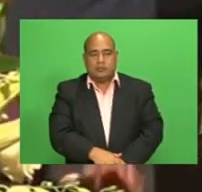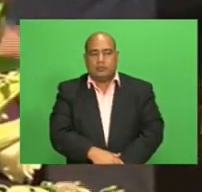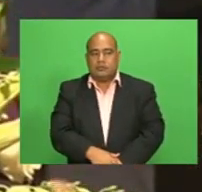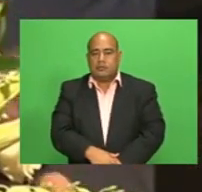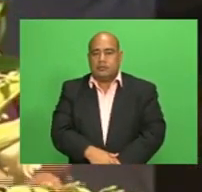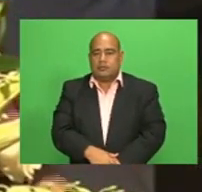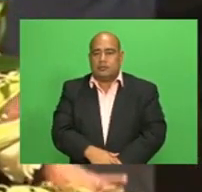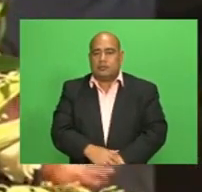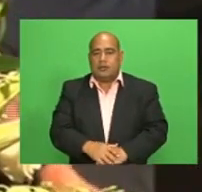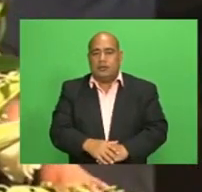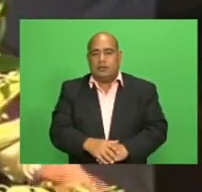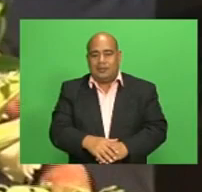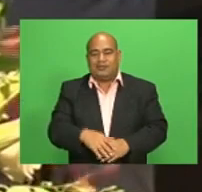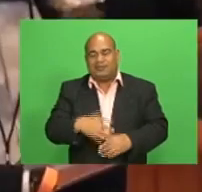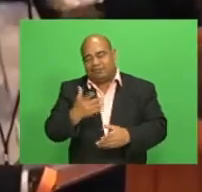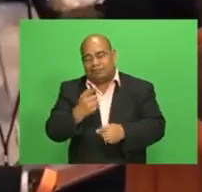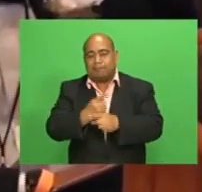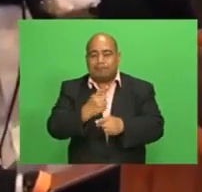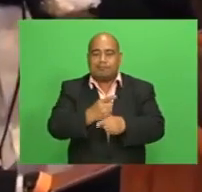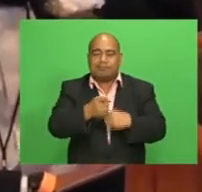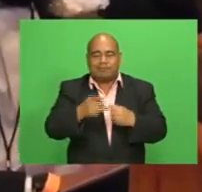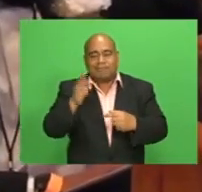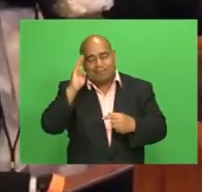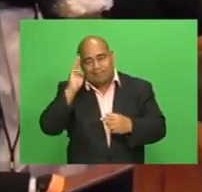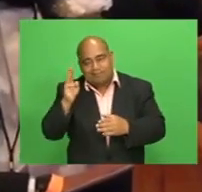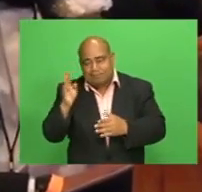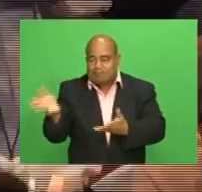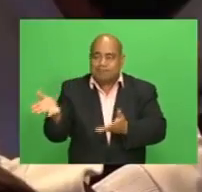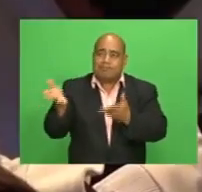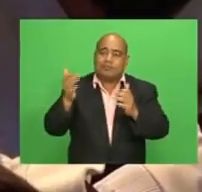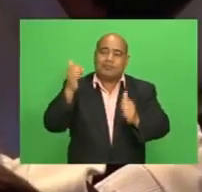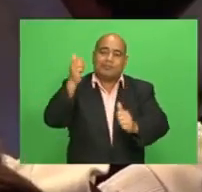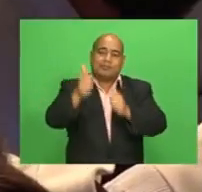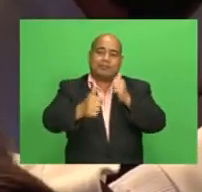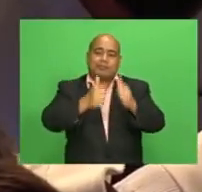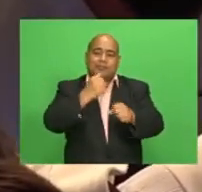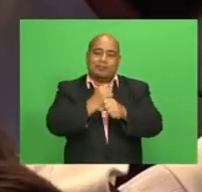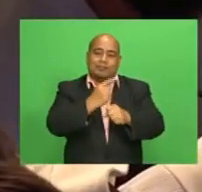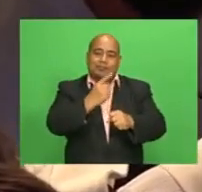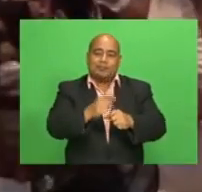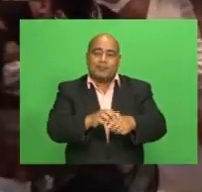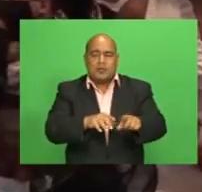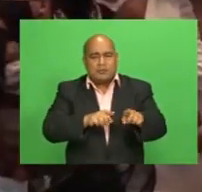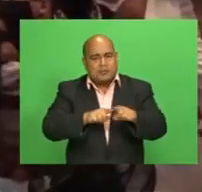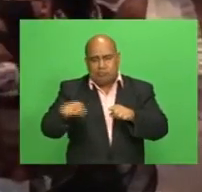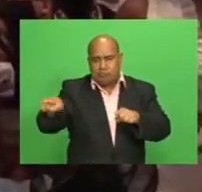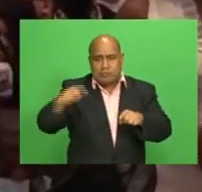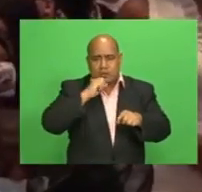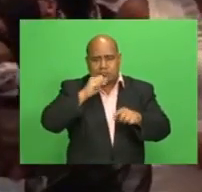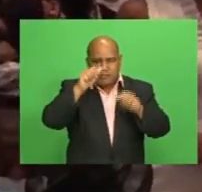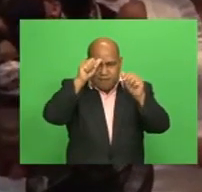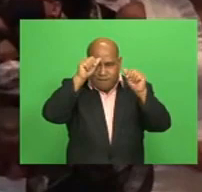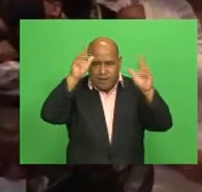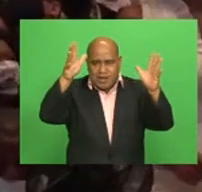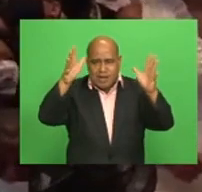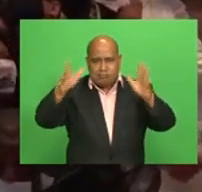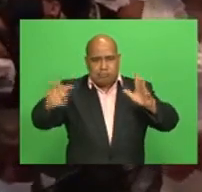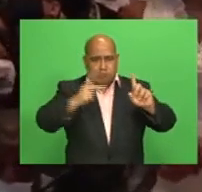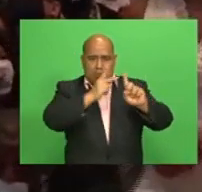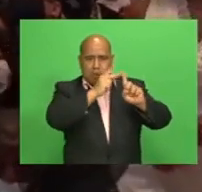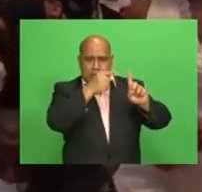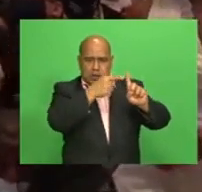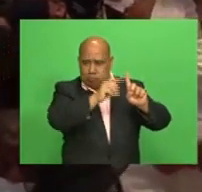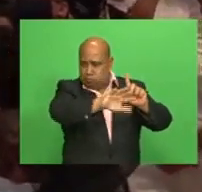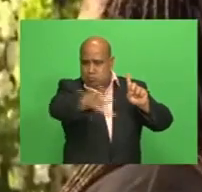tapping, shouting hallelujah, praising God. Celebrities and politicians were among the 500 guests attending the service paid for